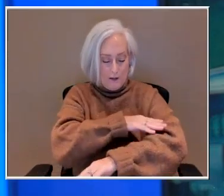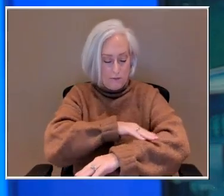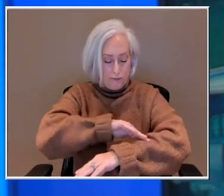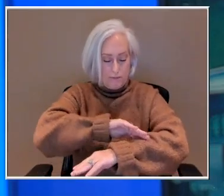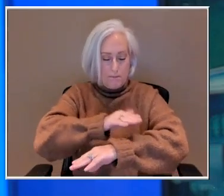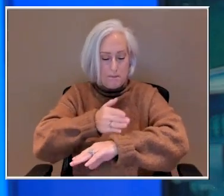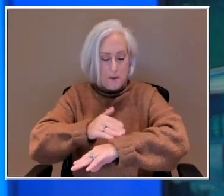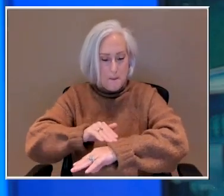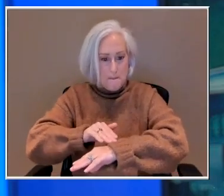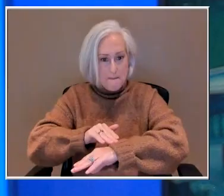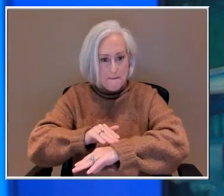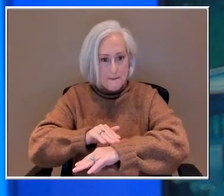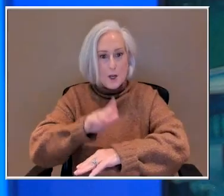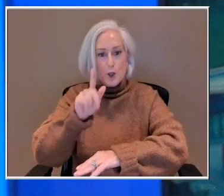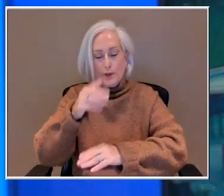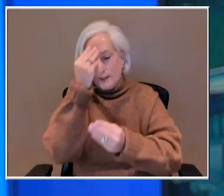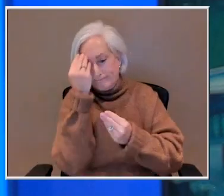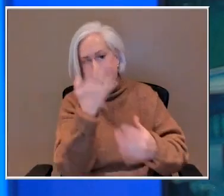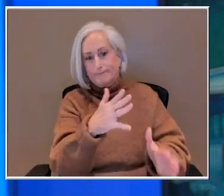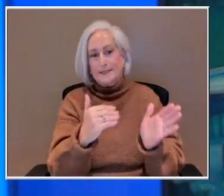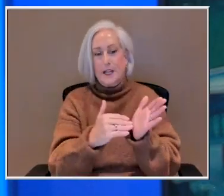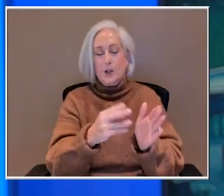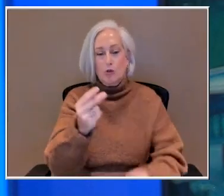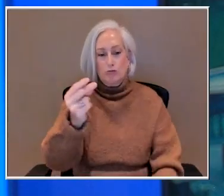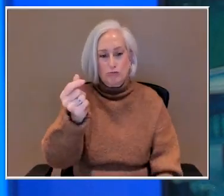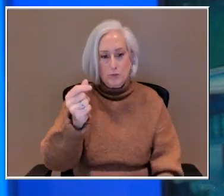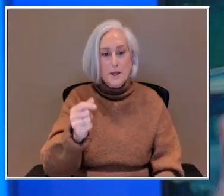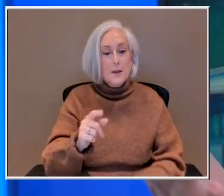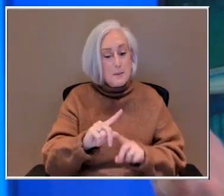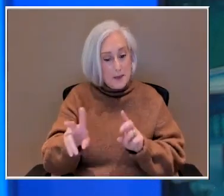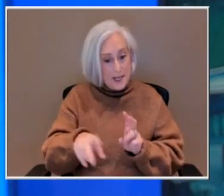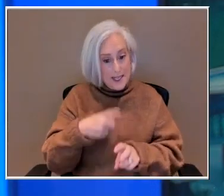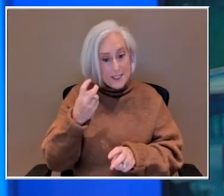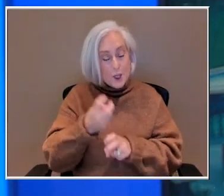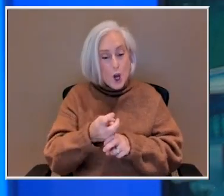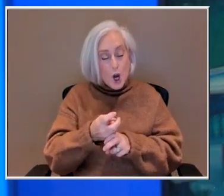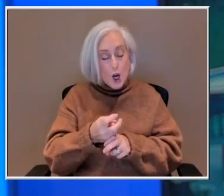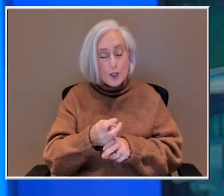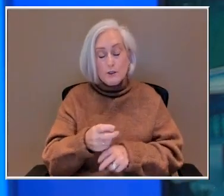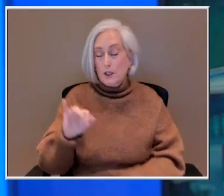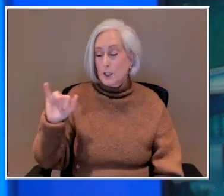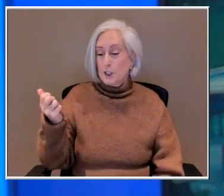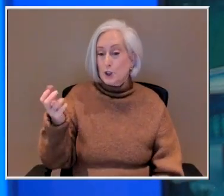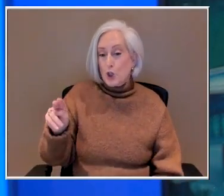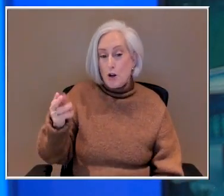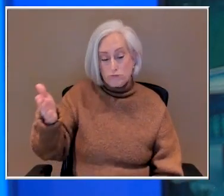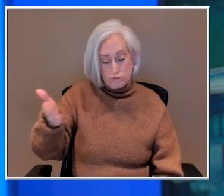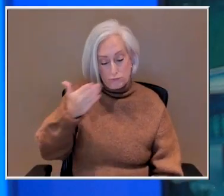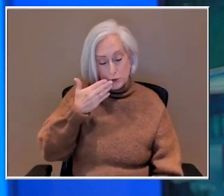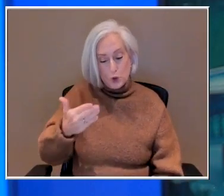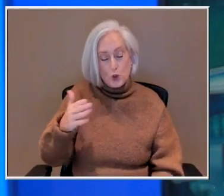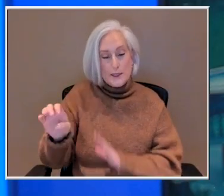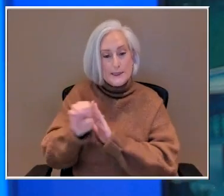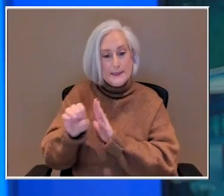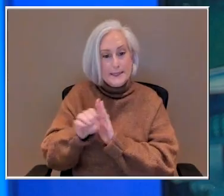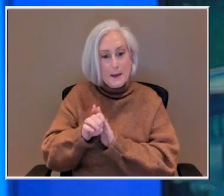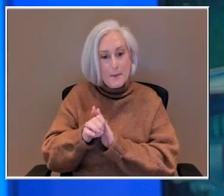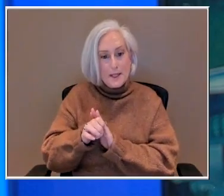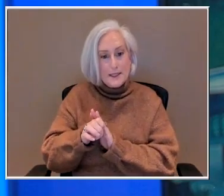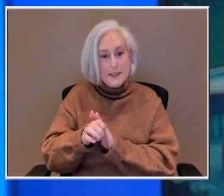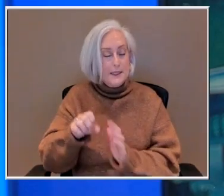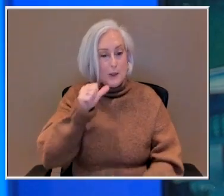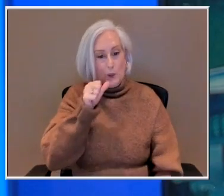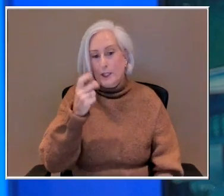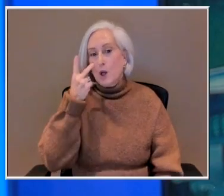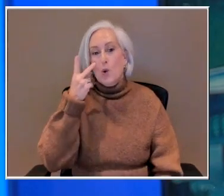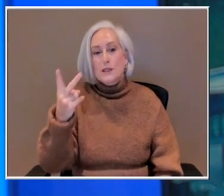fairly quickly. But it is difficult. And as John is the example, we don't see these when they're